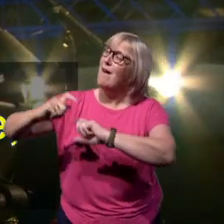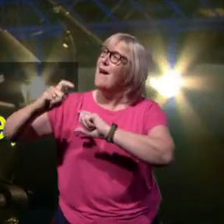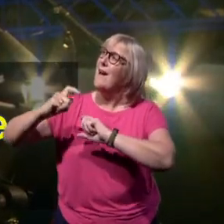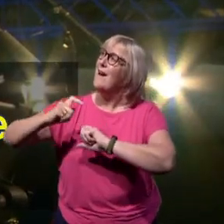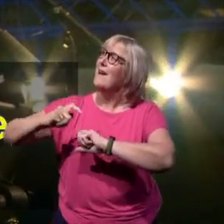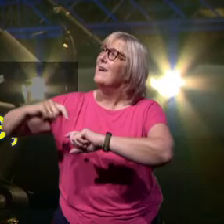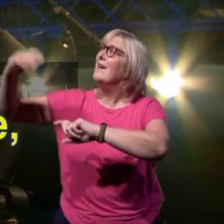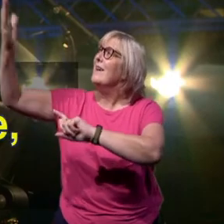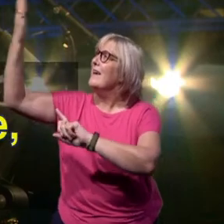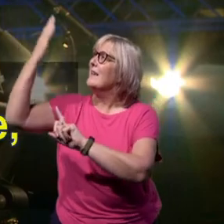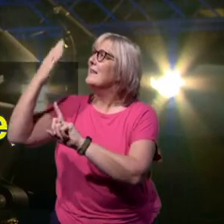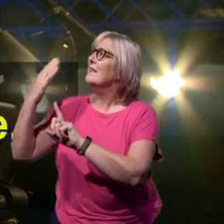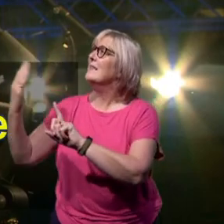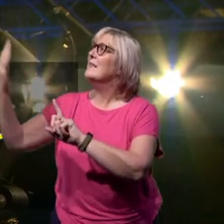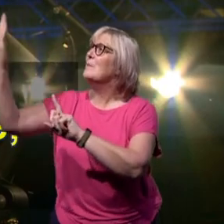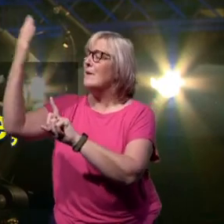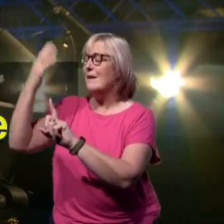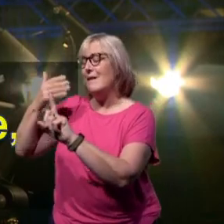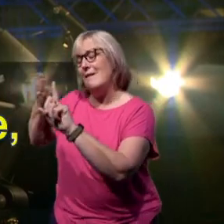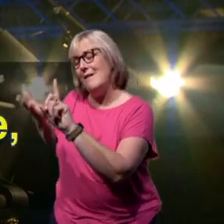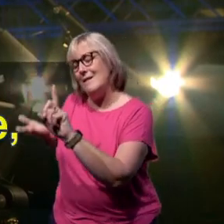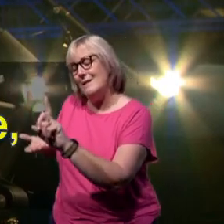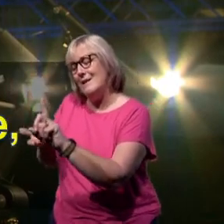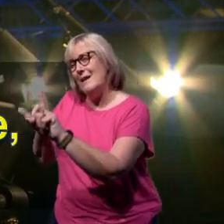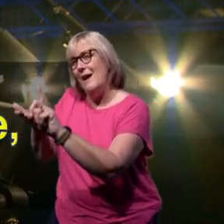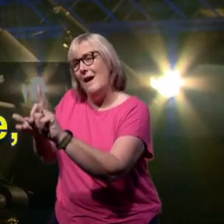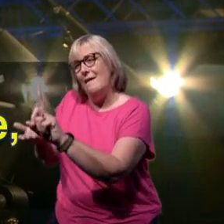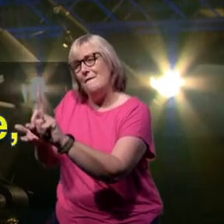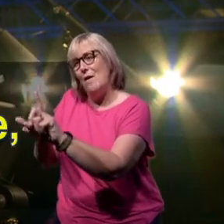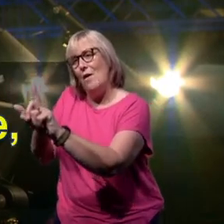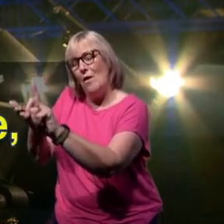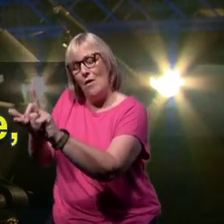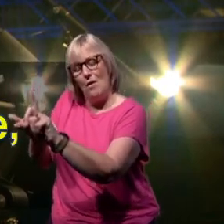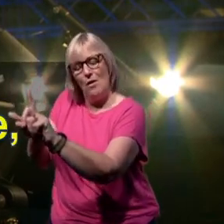your endless mercy